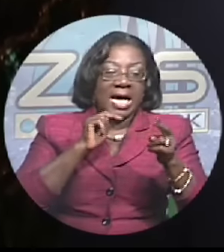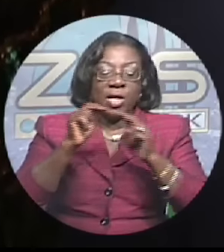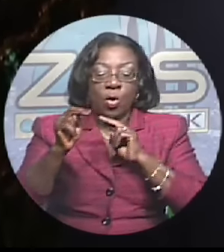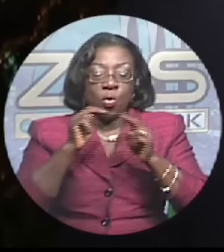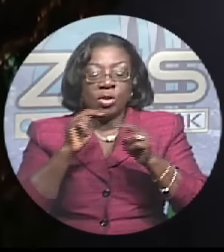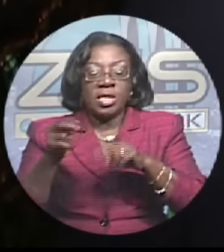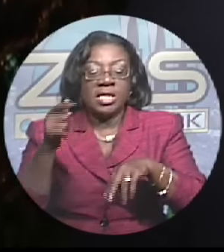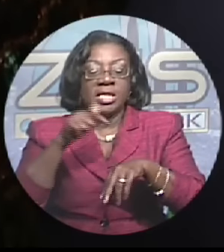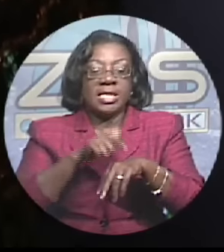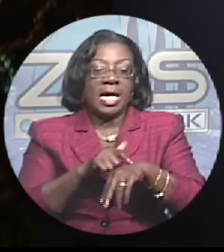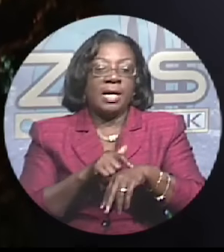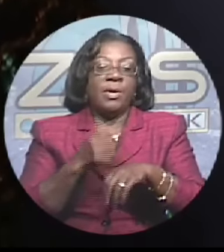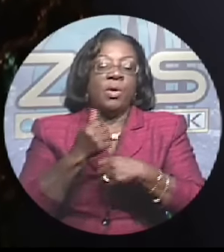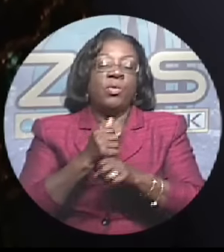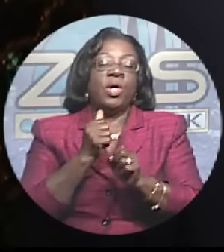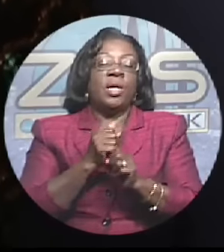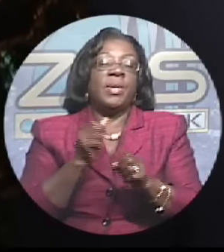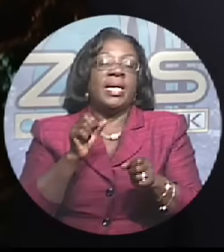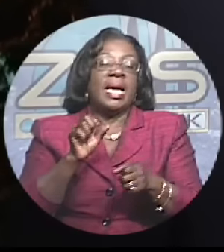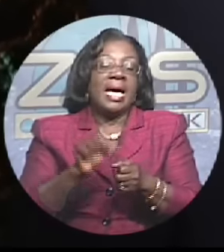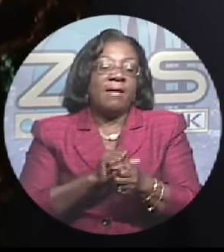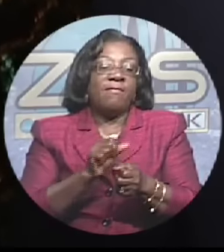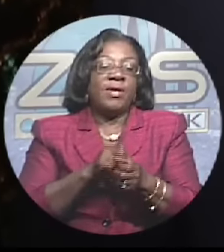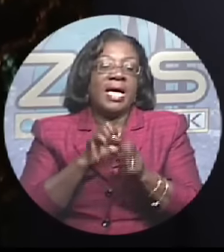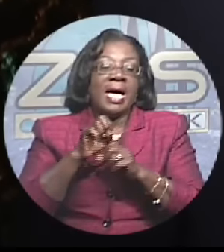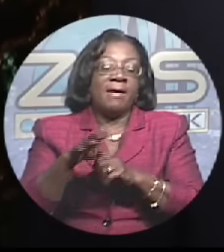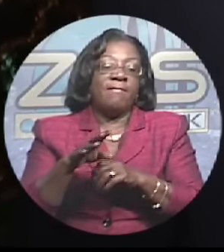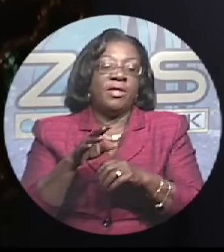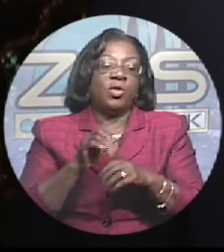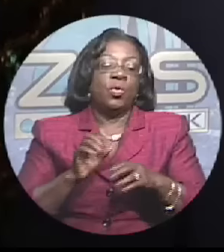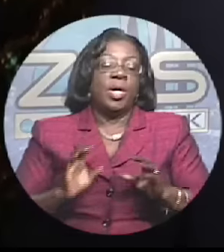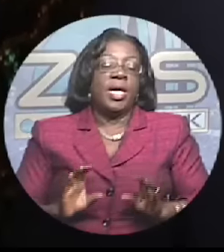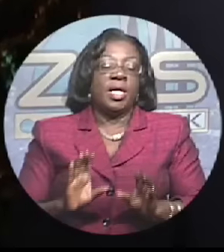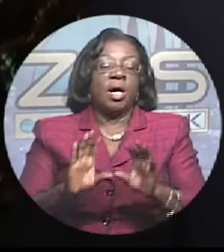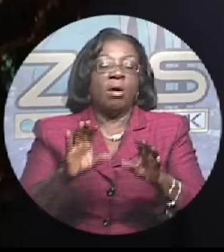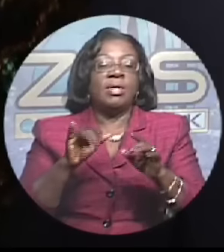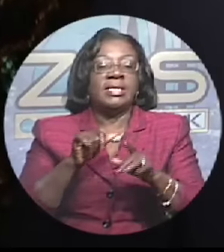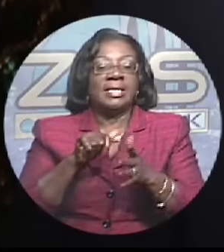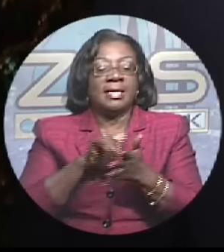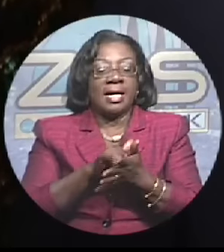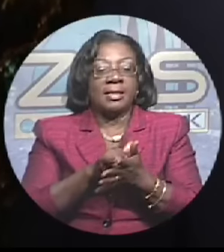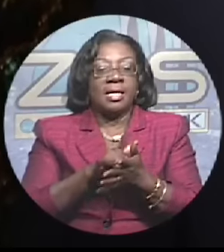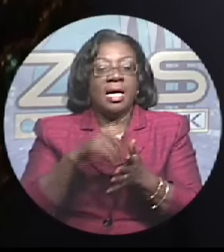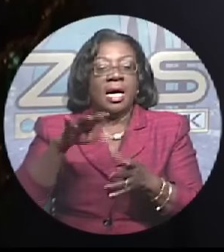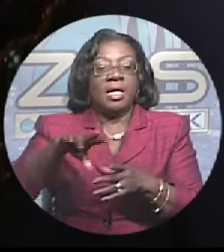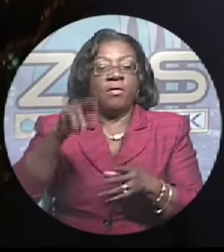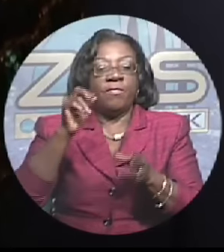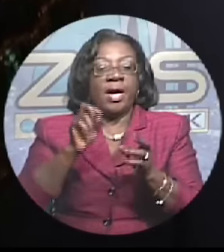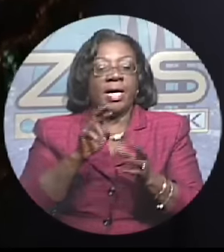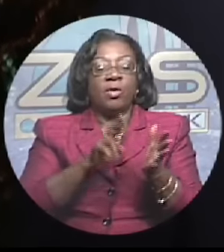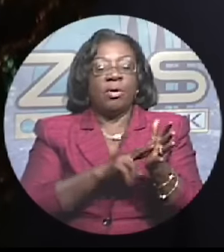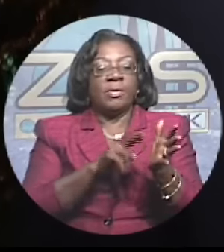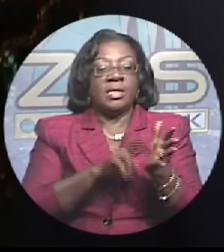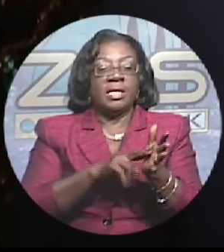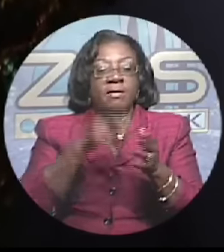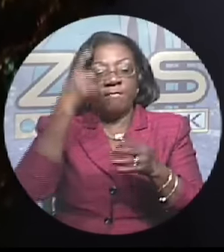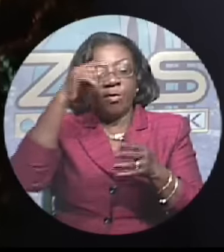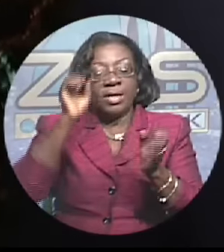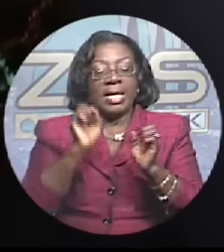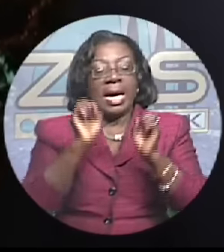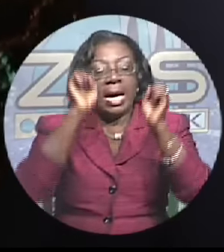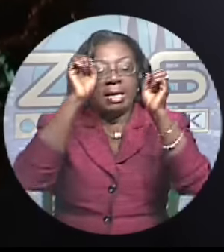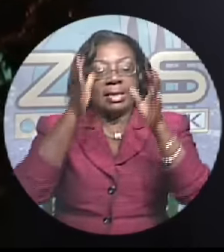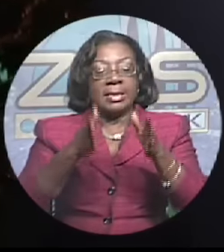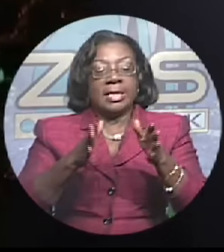decision. We're going to make every effort to encourage that, to continue and to find the representative, an athlete liaison officer, that will